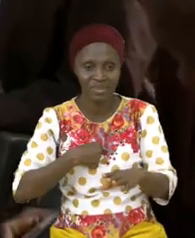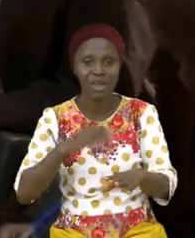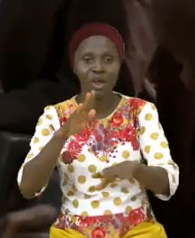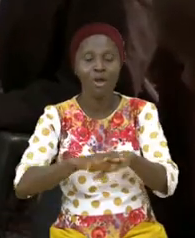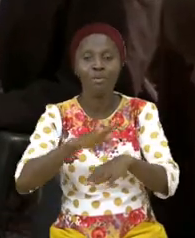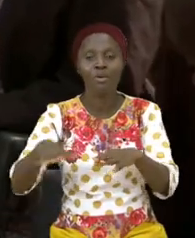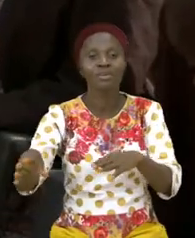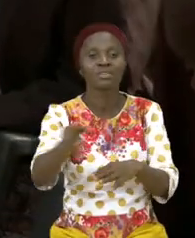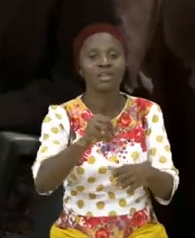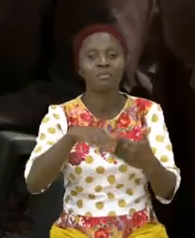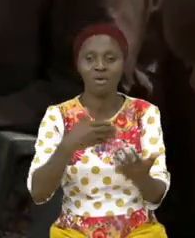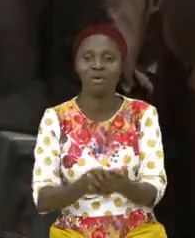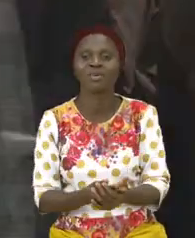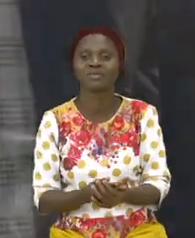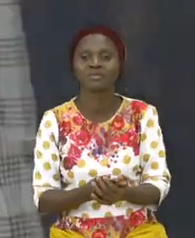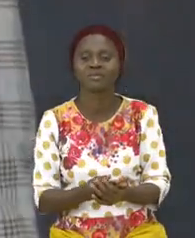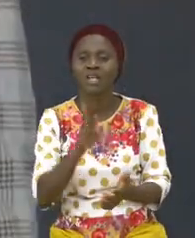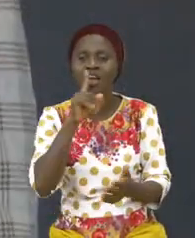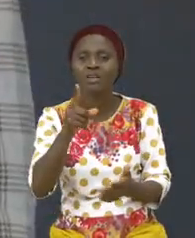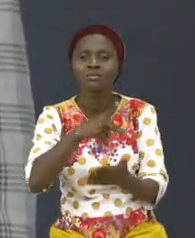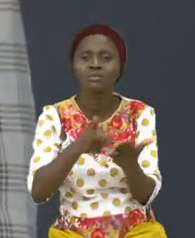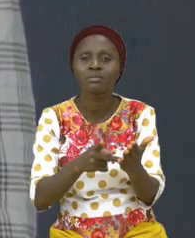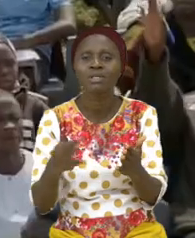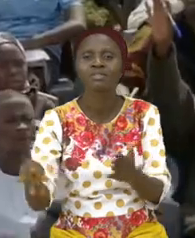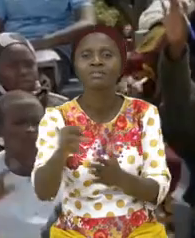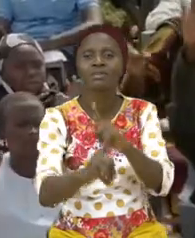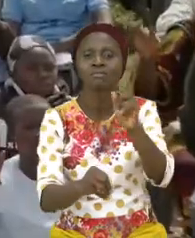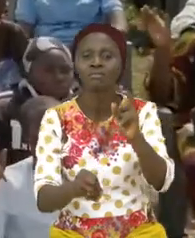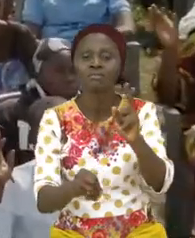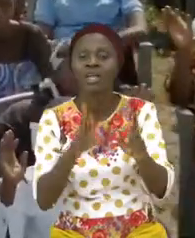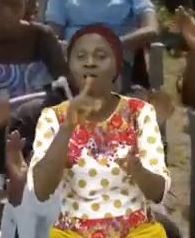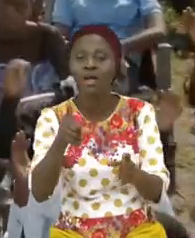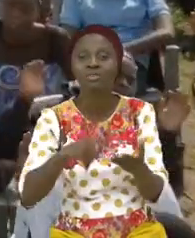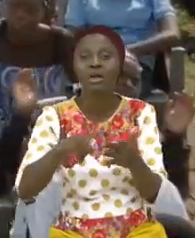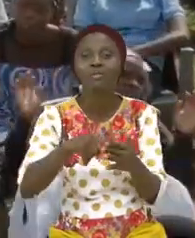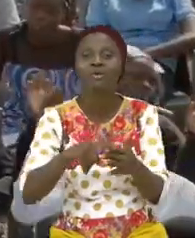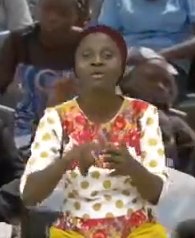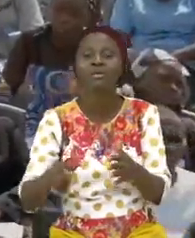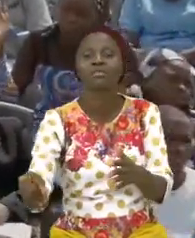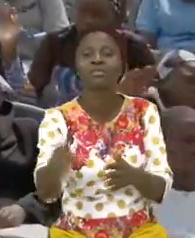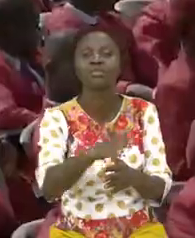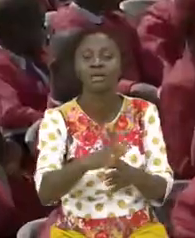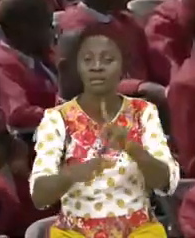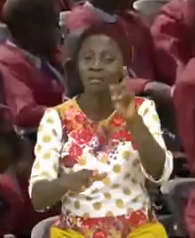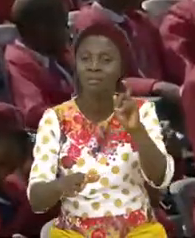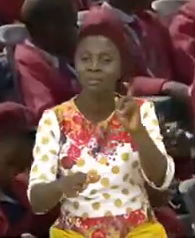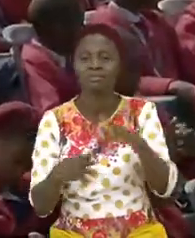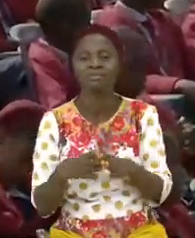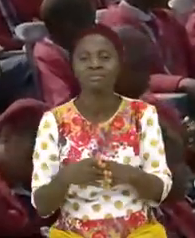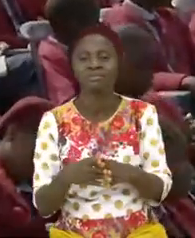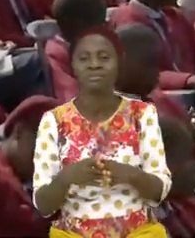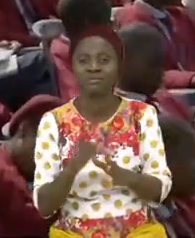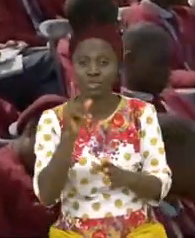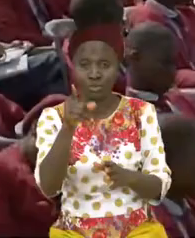upon them all. Am I part of upon them all? Are you part of upon them all? You're